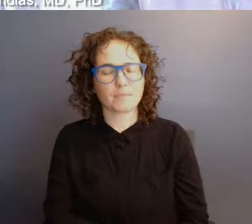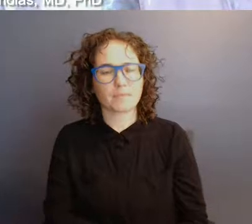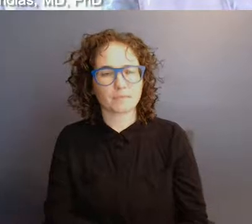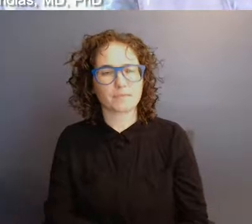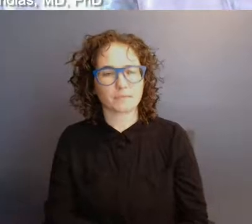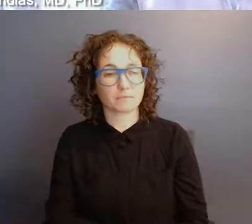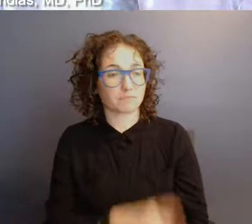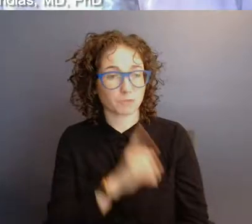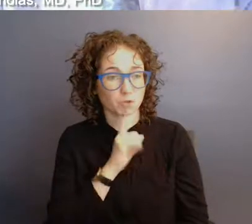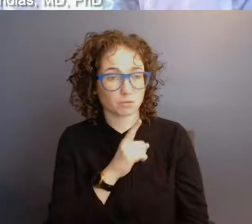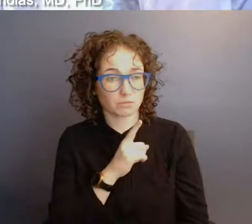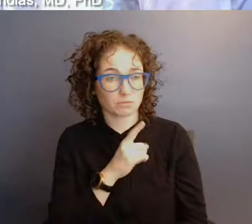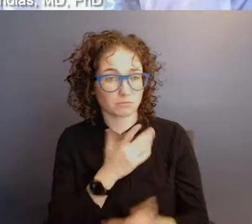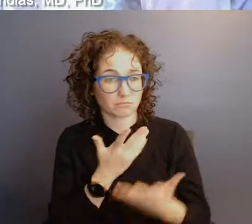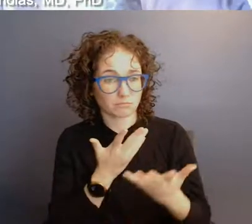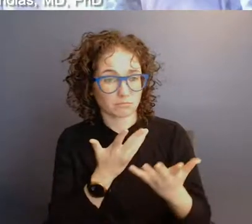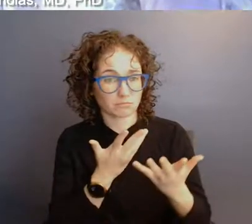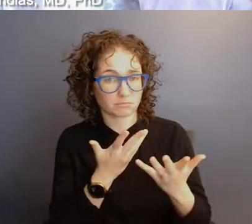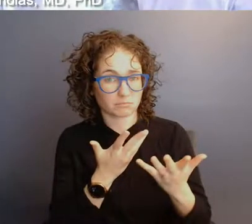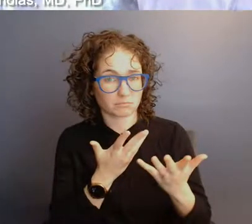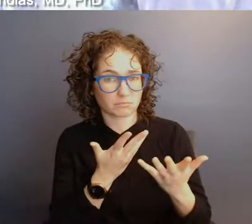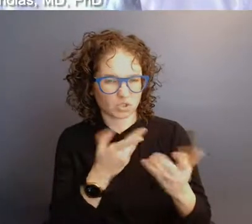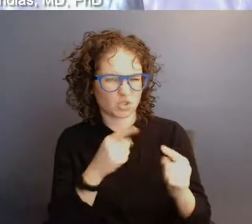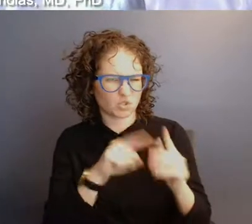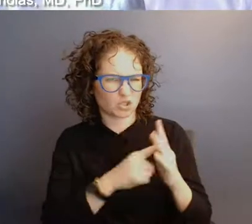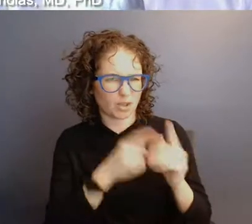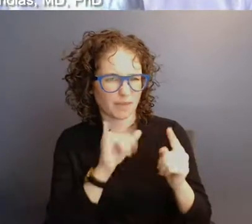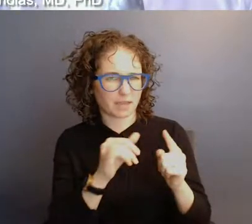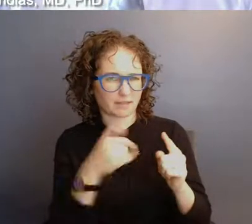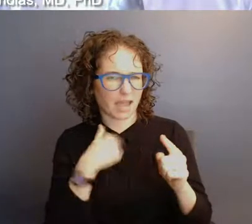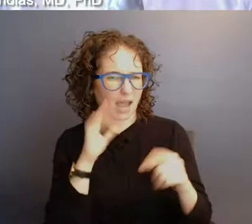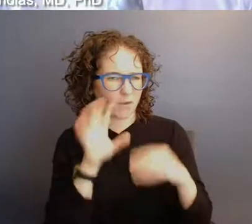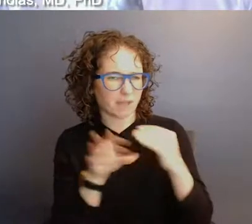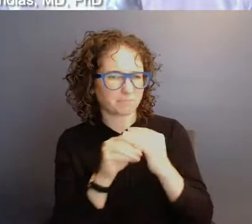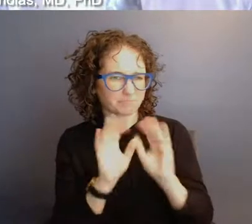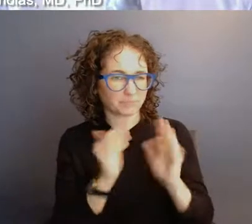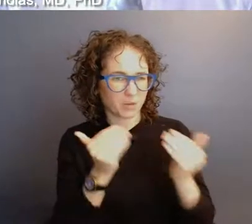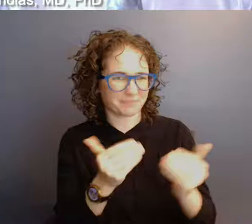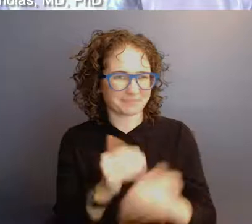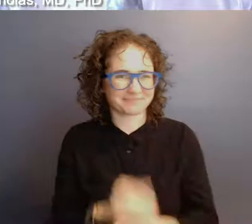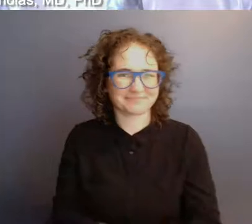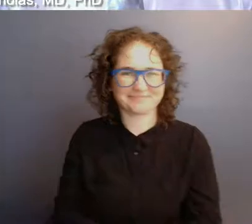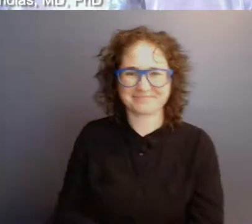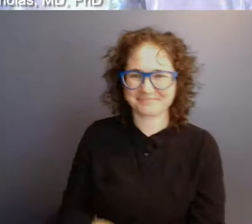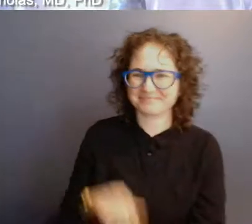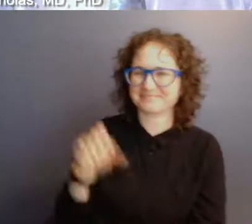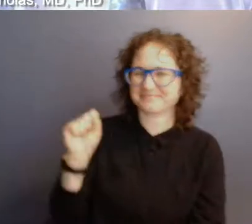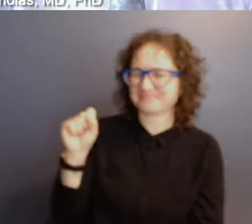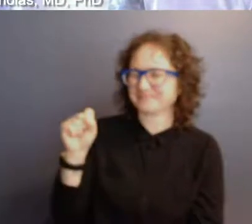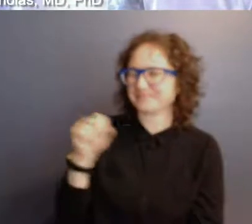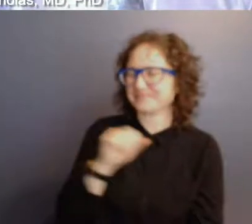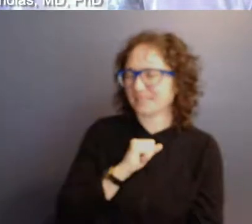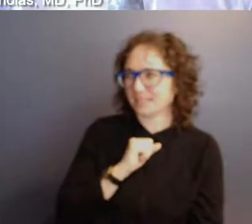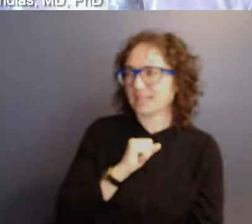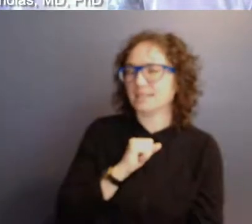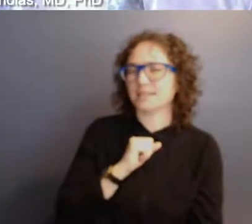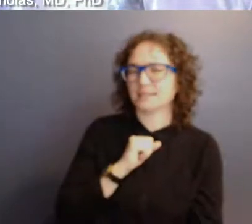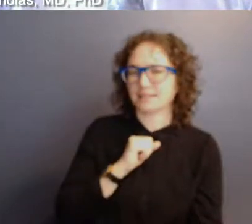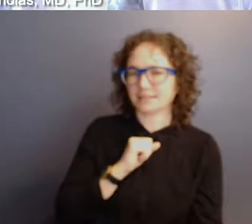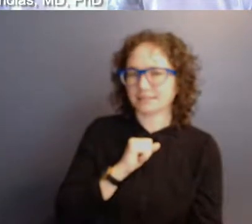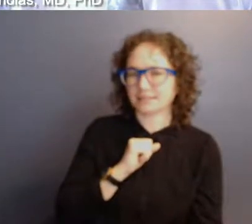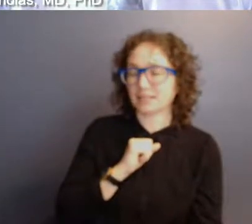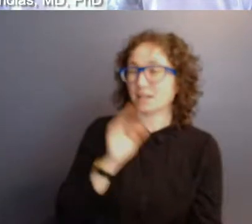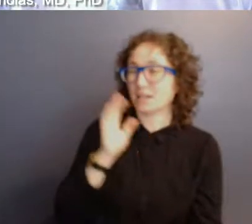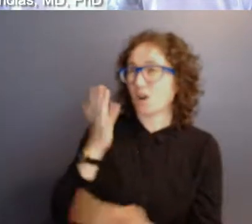Sure, you can start out with that one, and I'll back clean up. Sure, doctor. Right. So we're looking, hopefully in the next